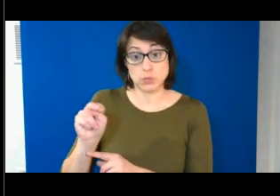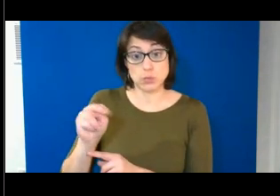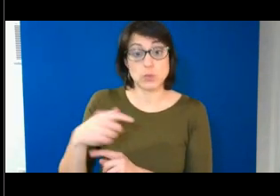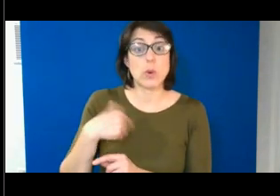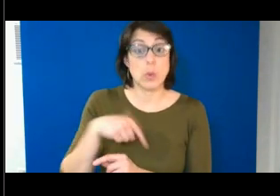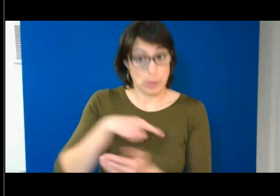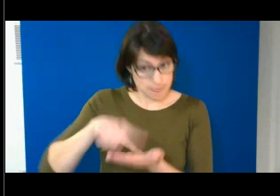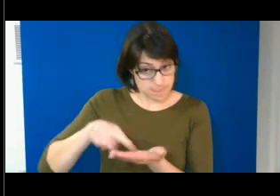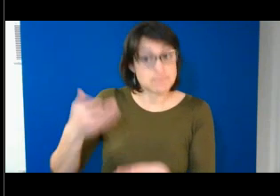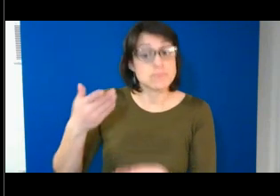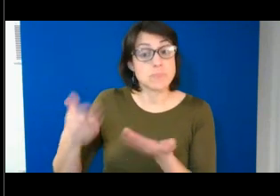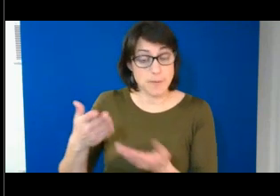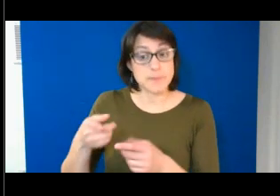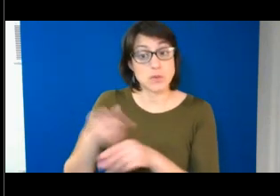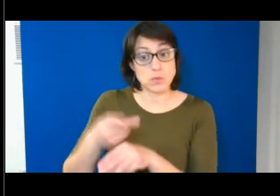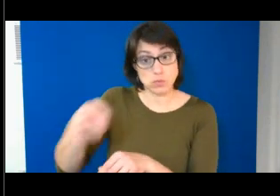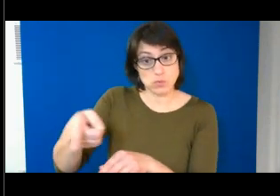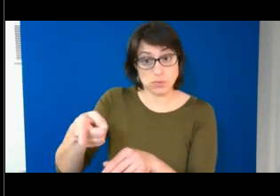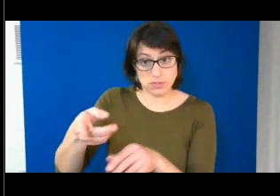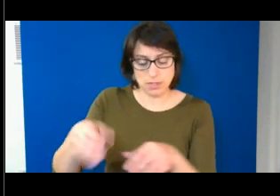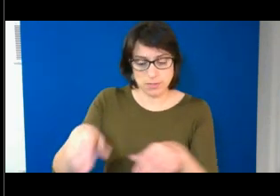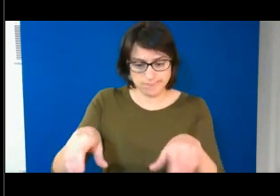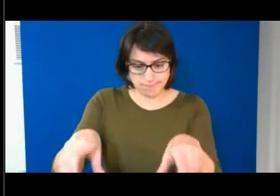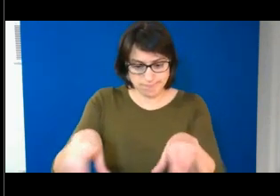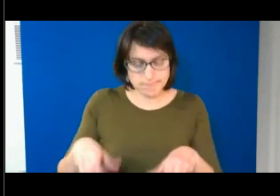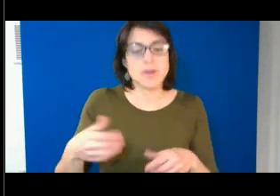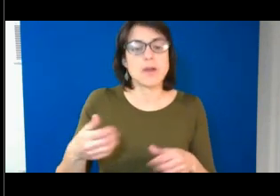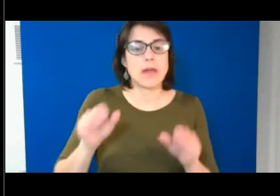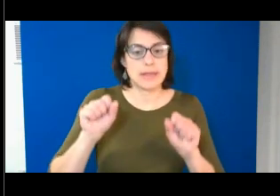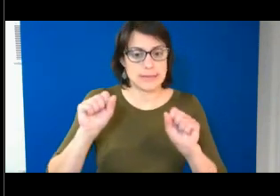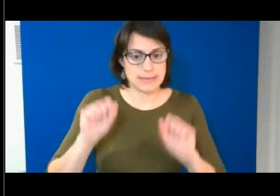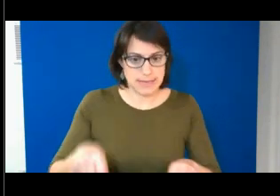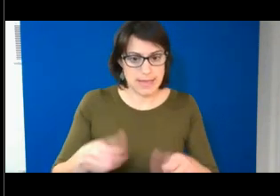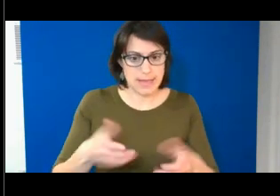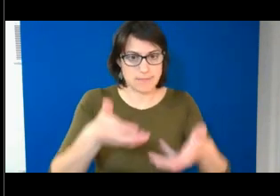capacity, which is basically I'm going to show you this one here. Just a minute.